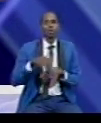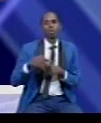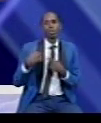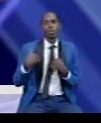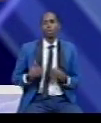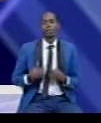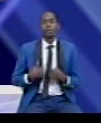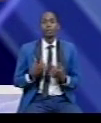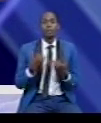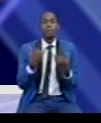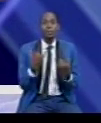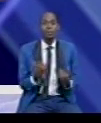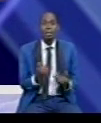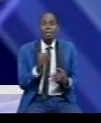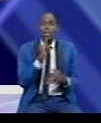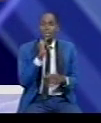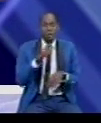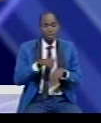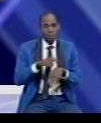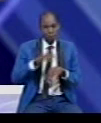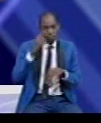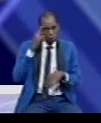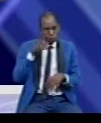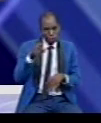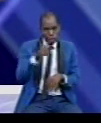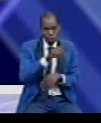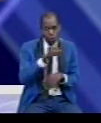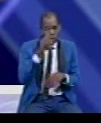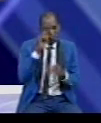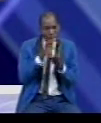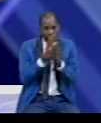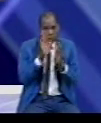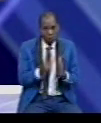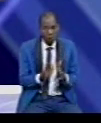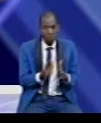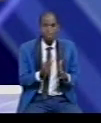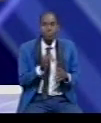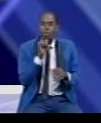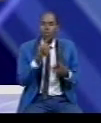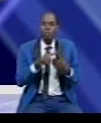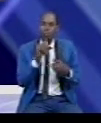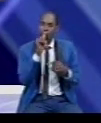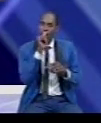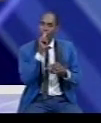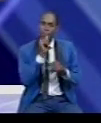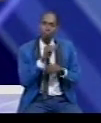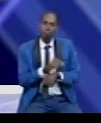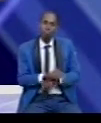out and talk to the people. Walking with all your hearts.